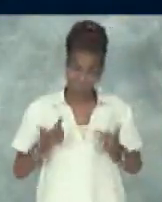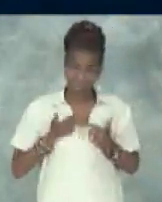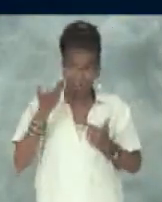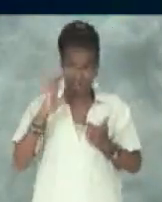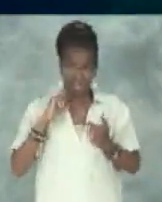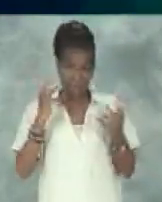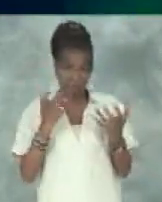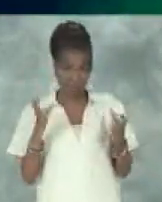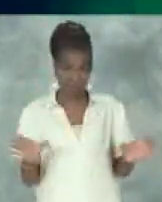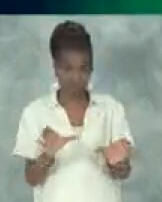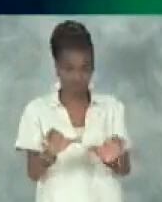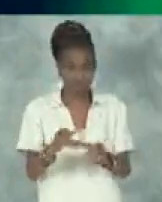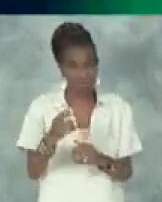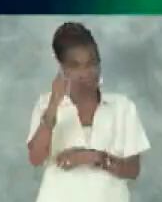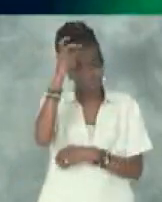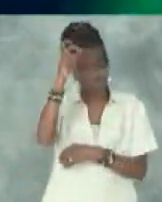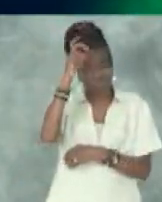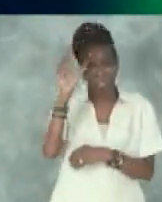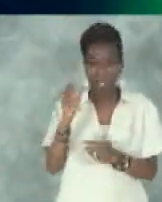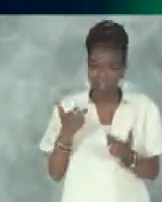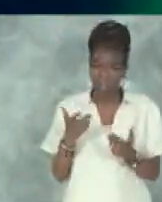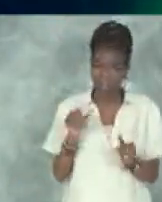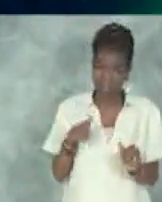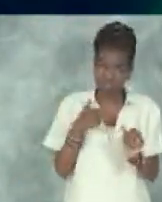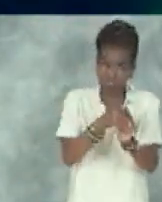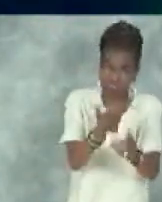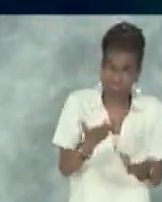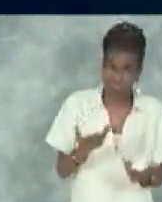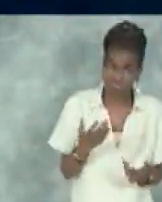to know the devil is after you. I'm not